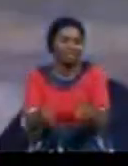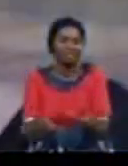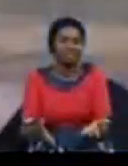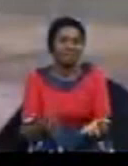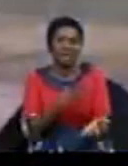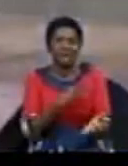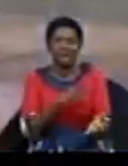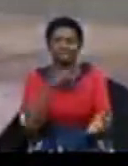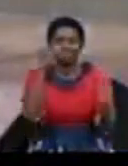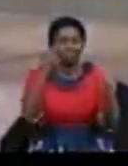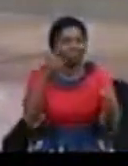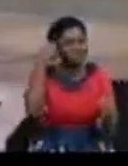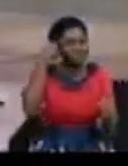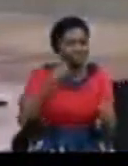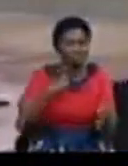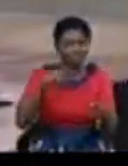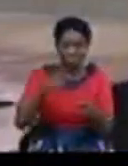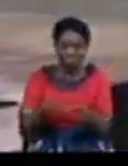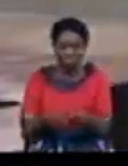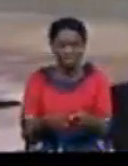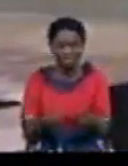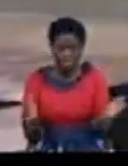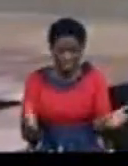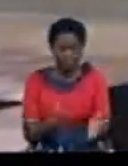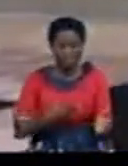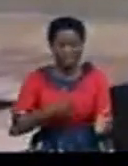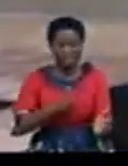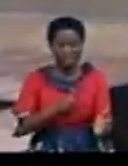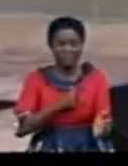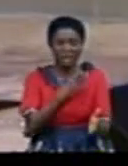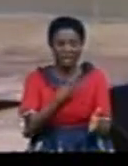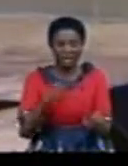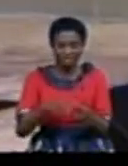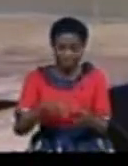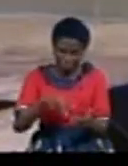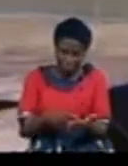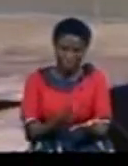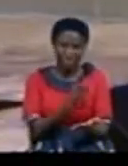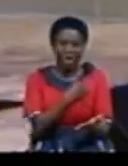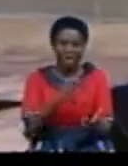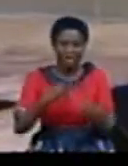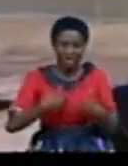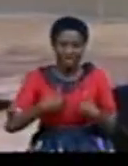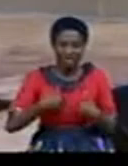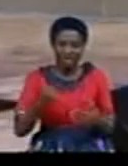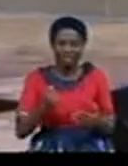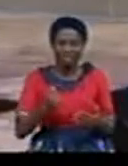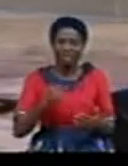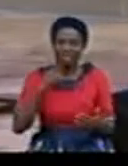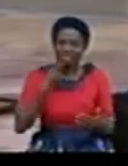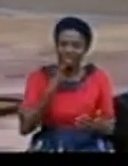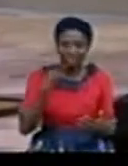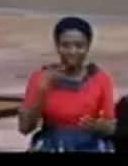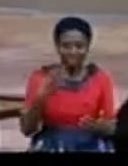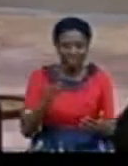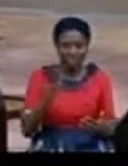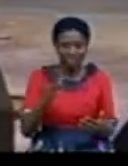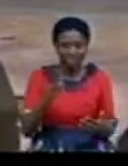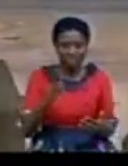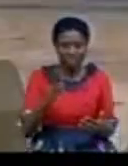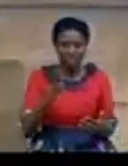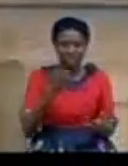to raise myself up and have a zeal for good works. Emmanuel,